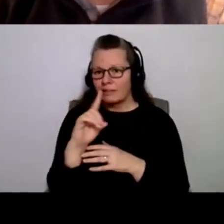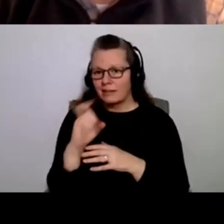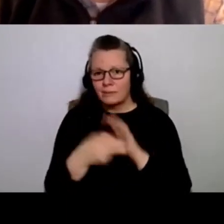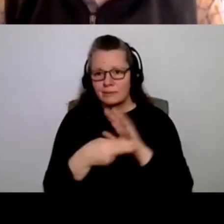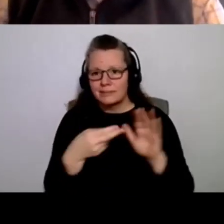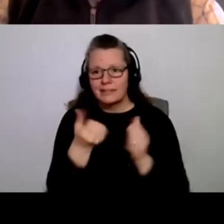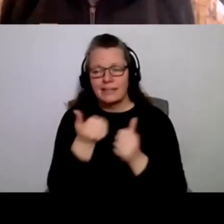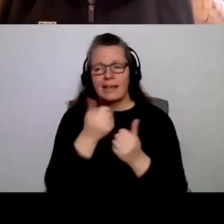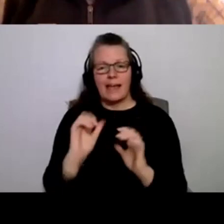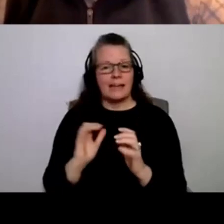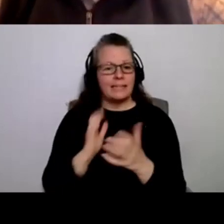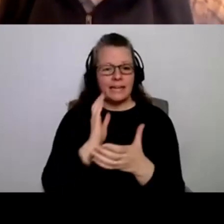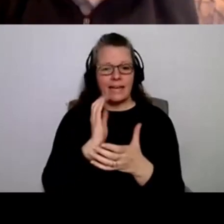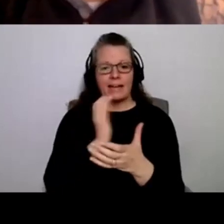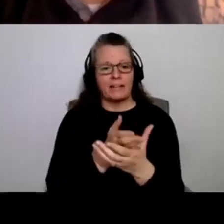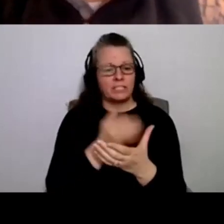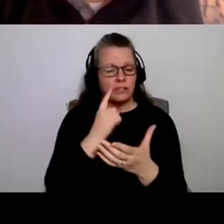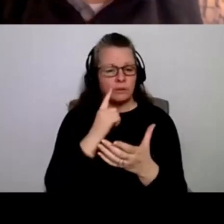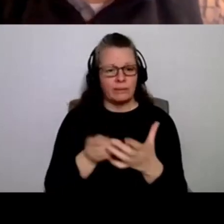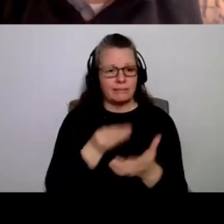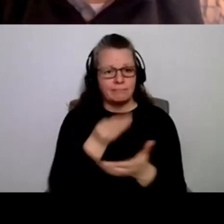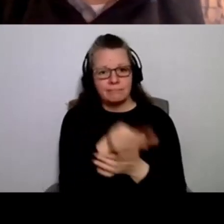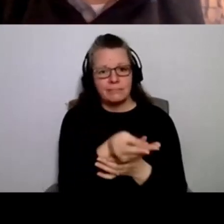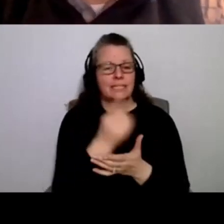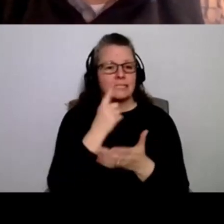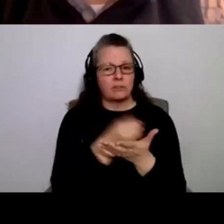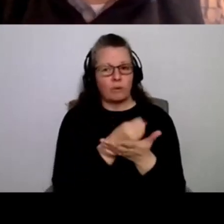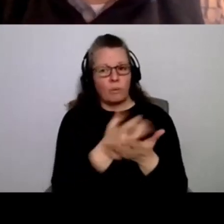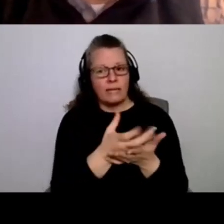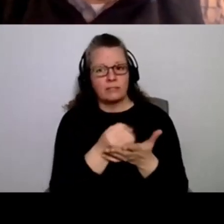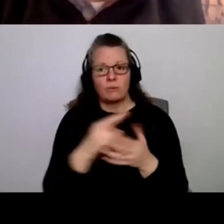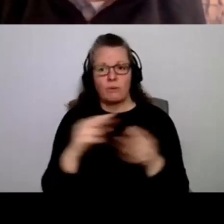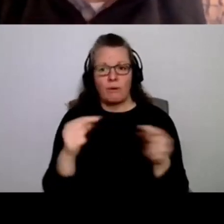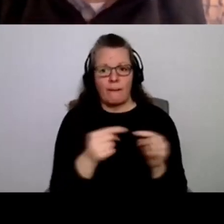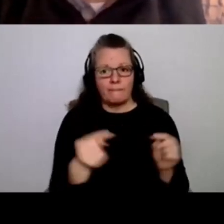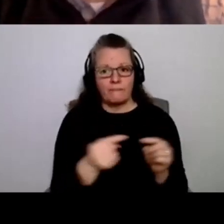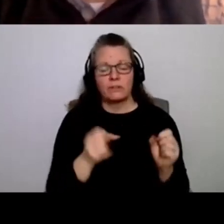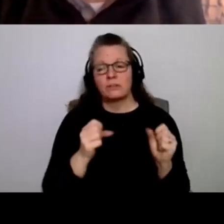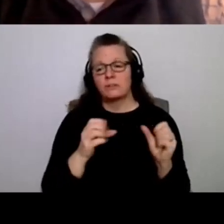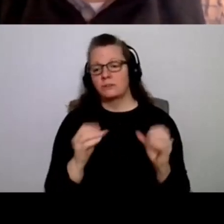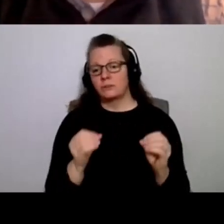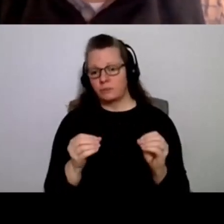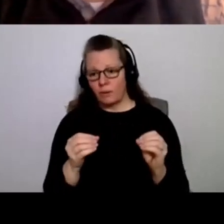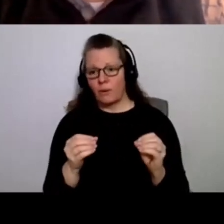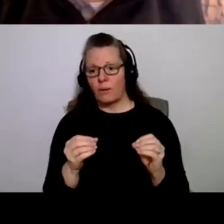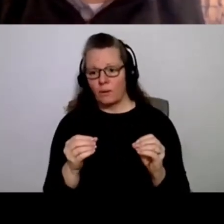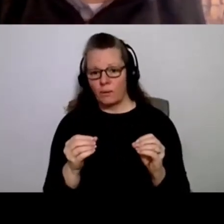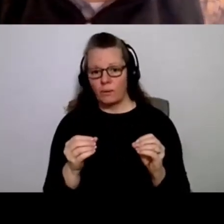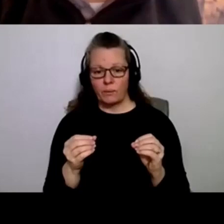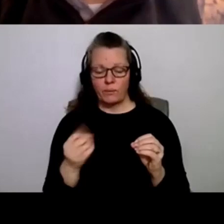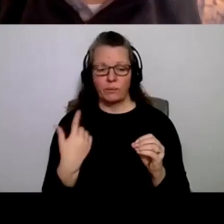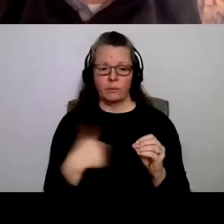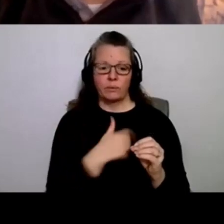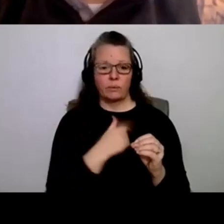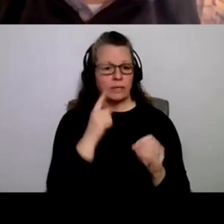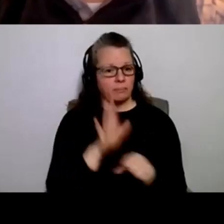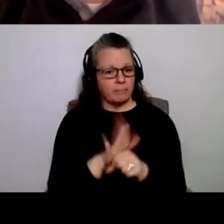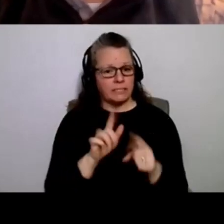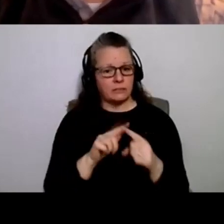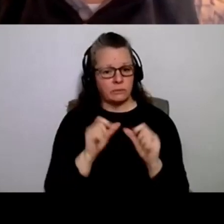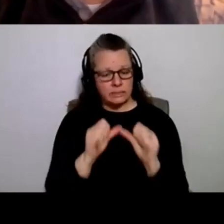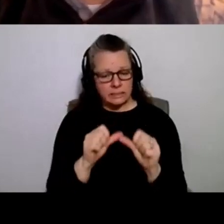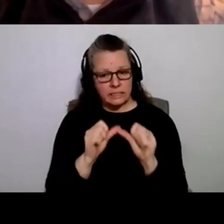that we bring forward is either waste or harmful. And so we're committed to